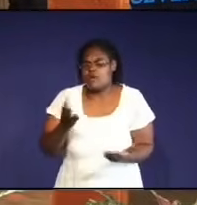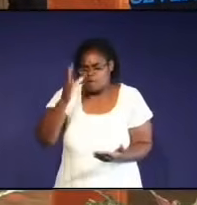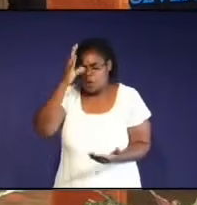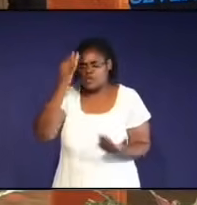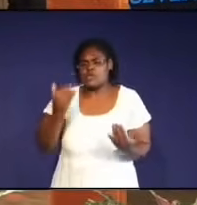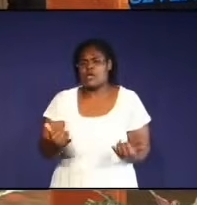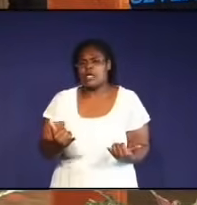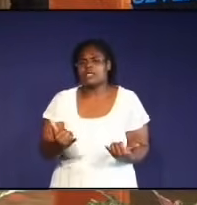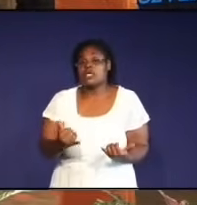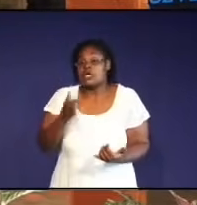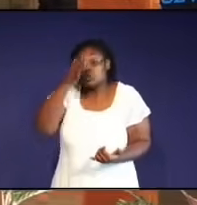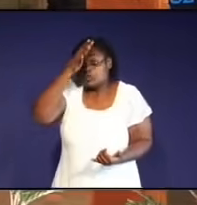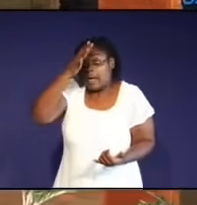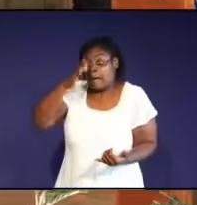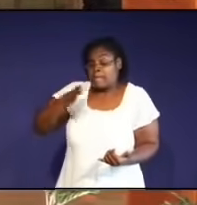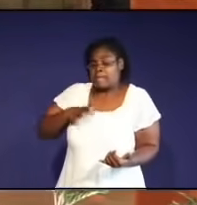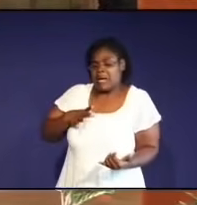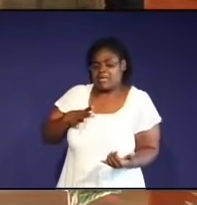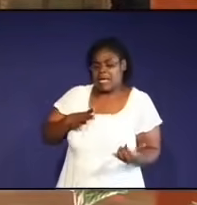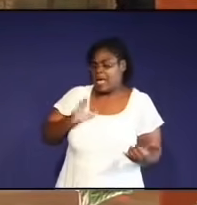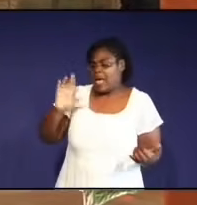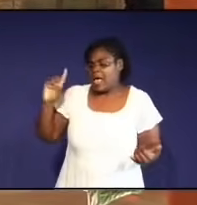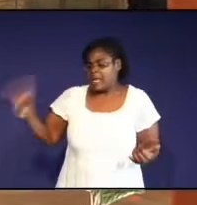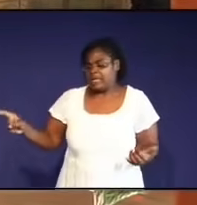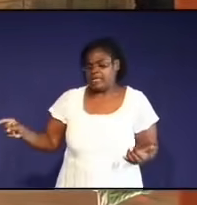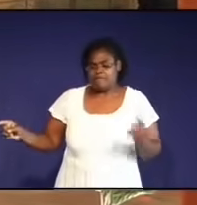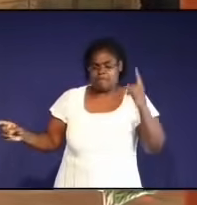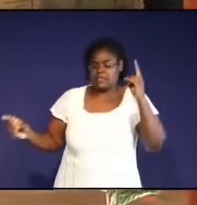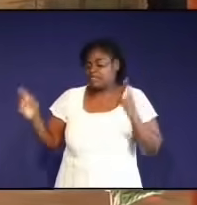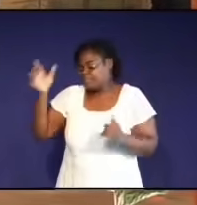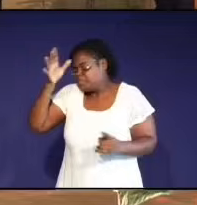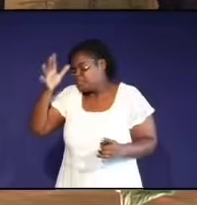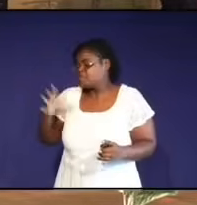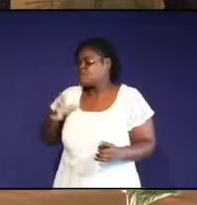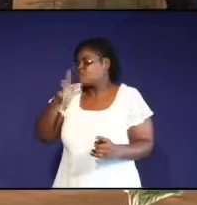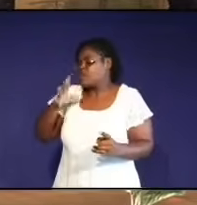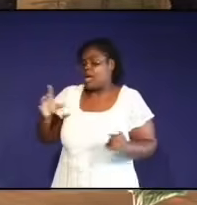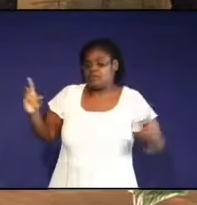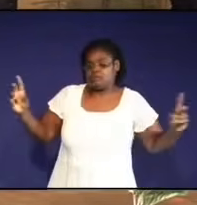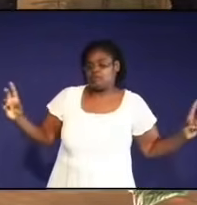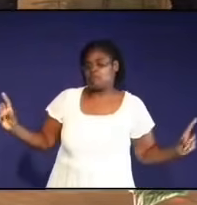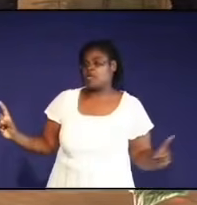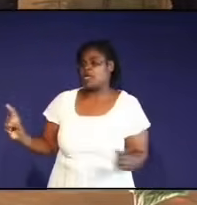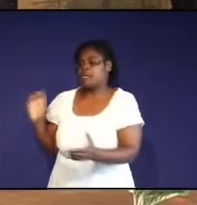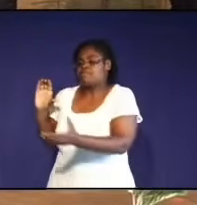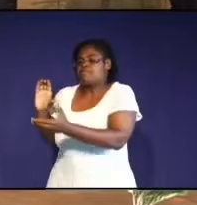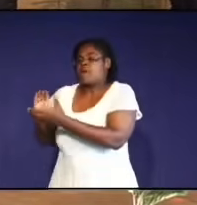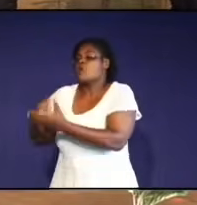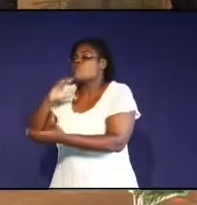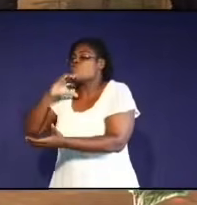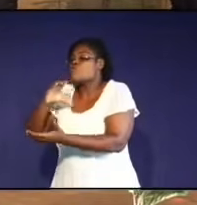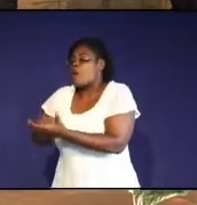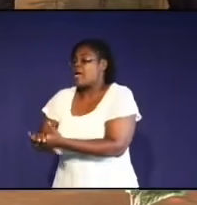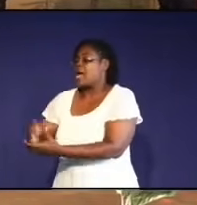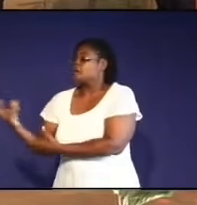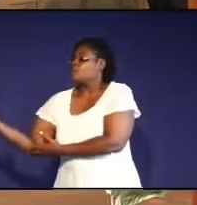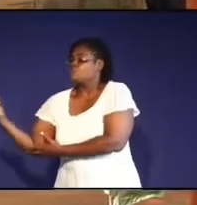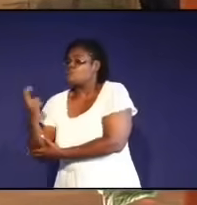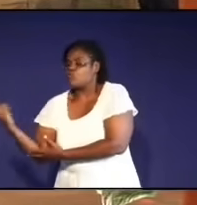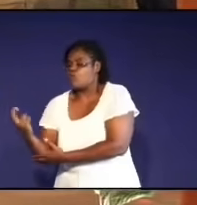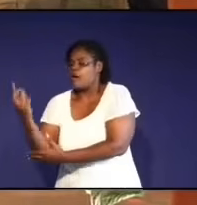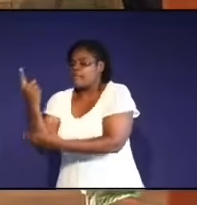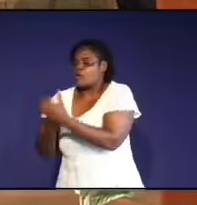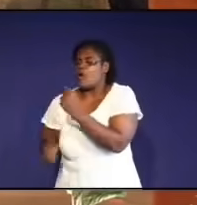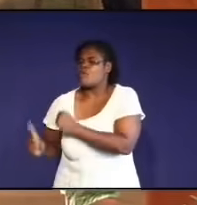cause shall a man leave his father and his mother and shall cleave to his wife, and they twain shall